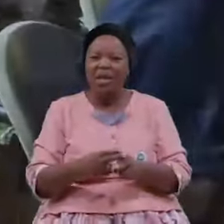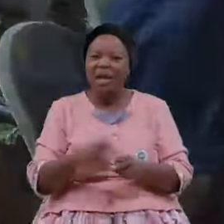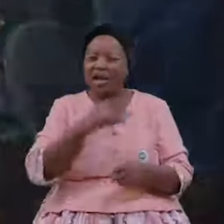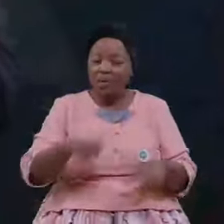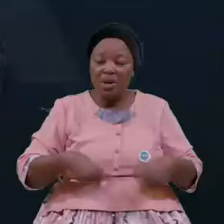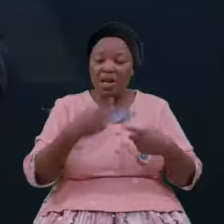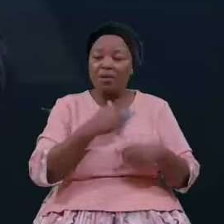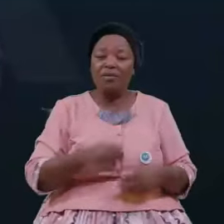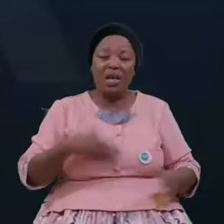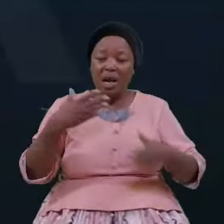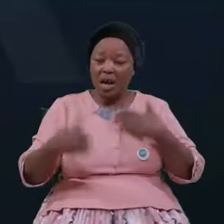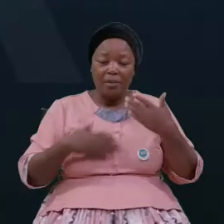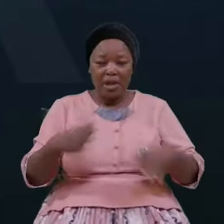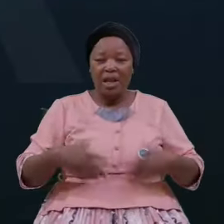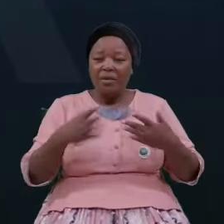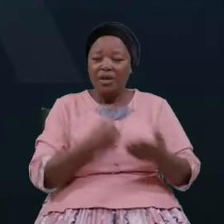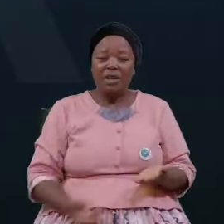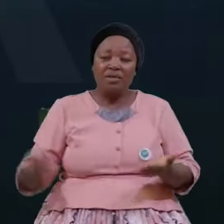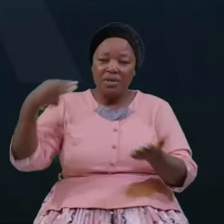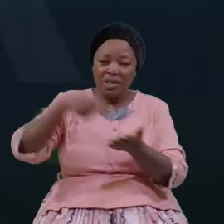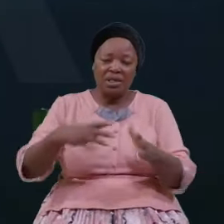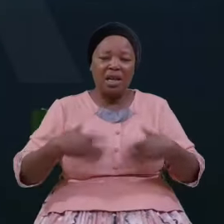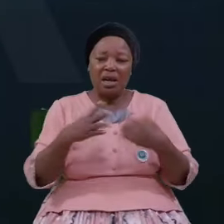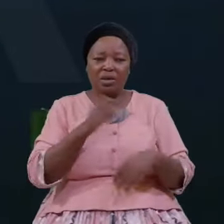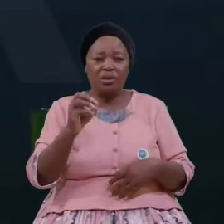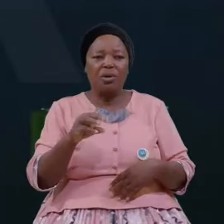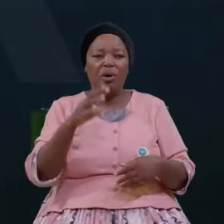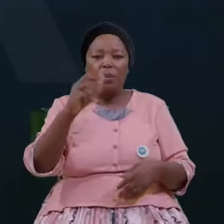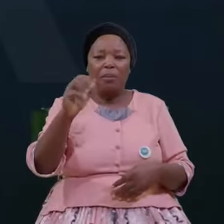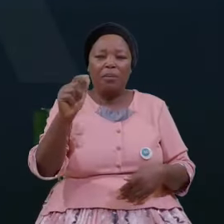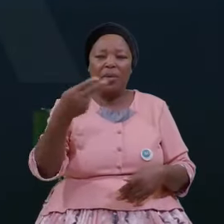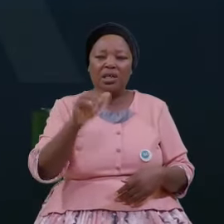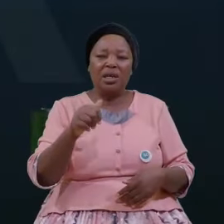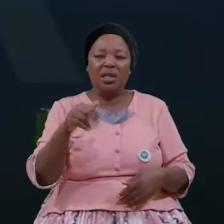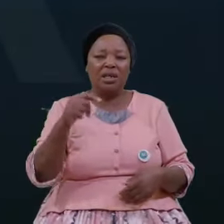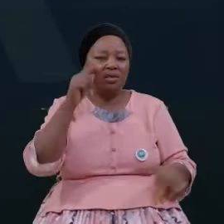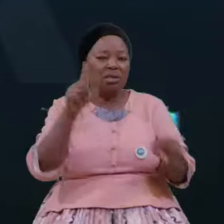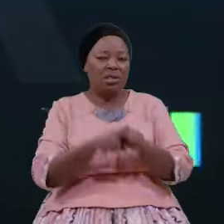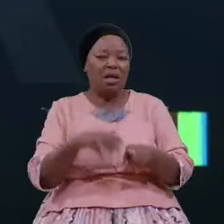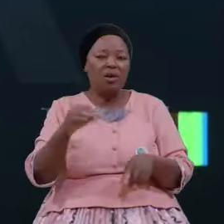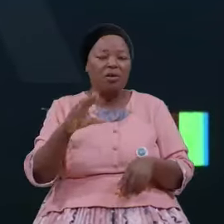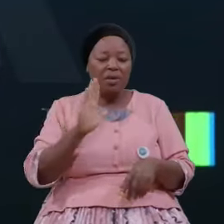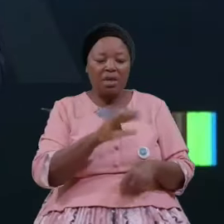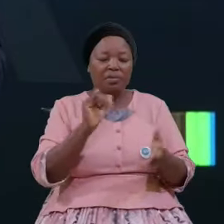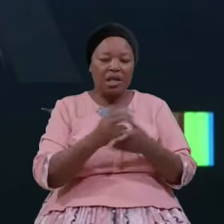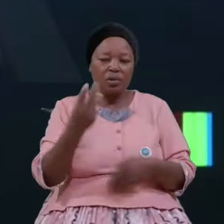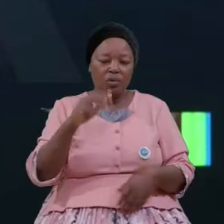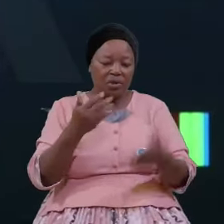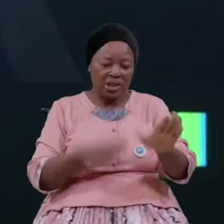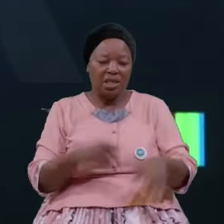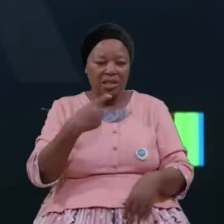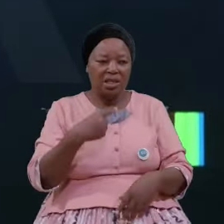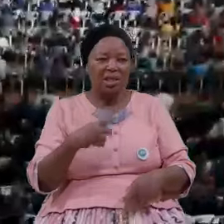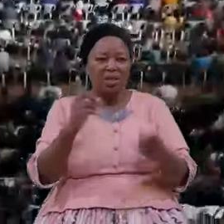risen life. And so, Master, the sister of him that was dead says unto him,